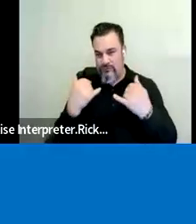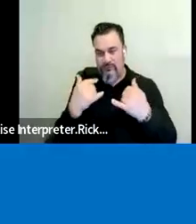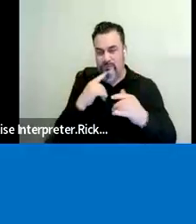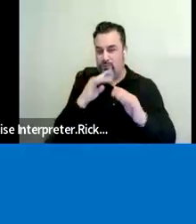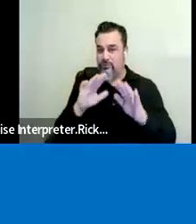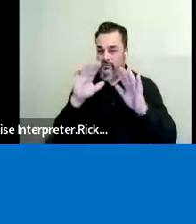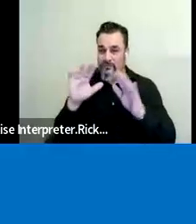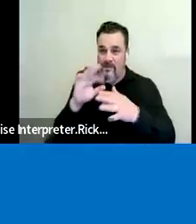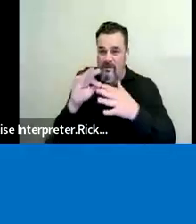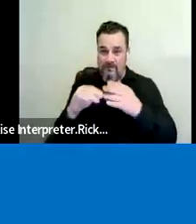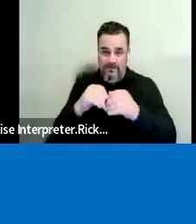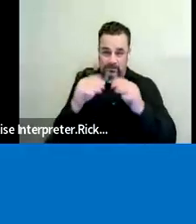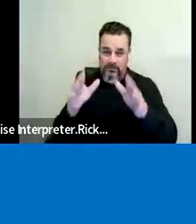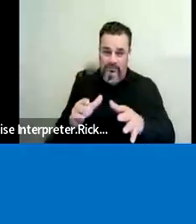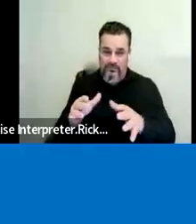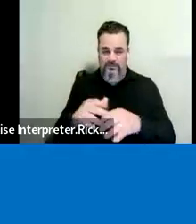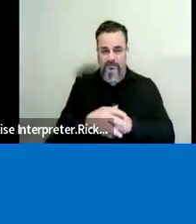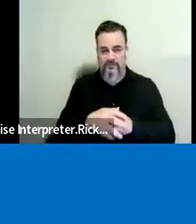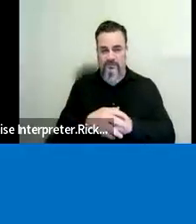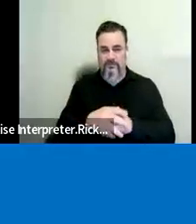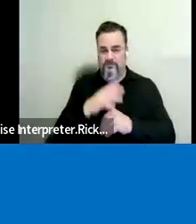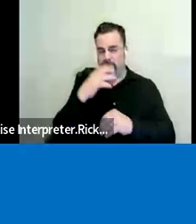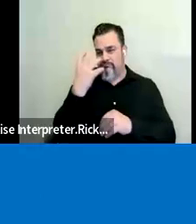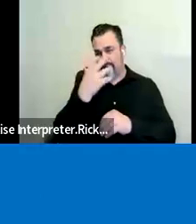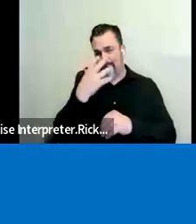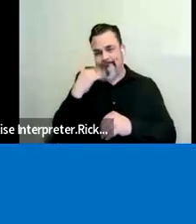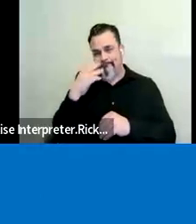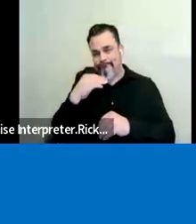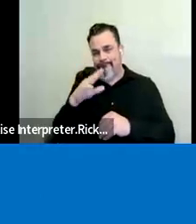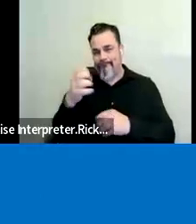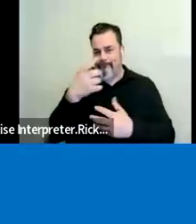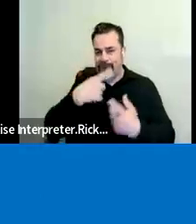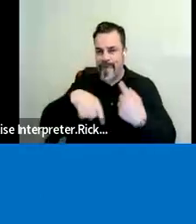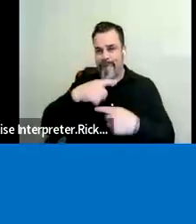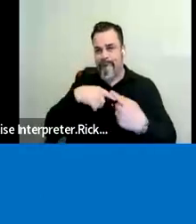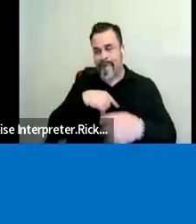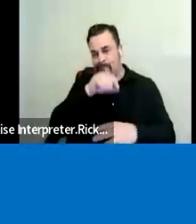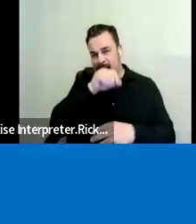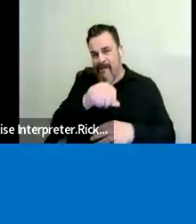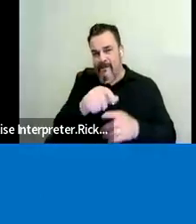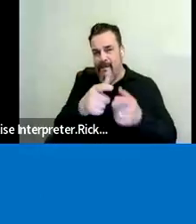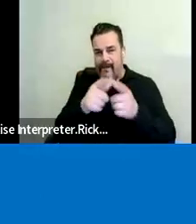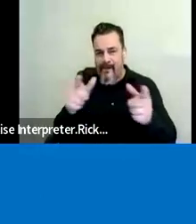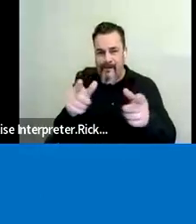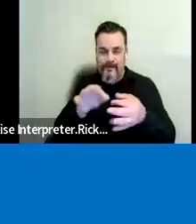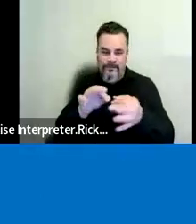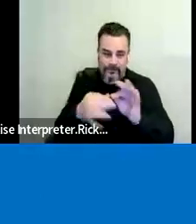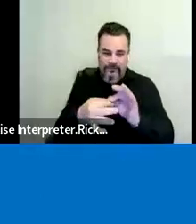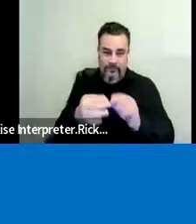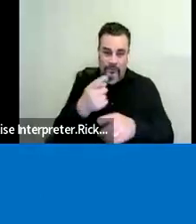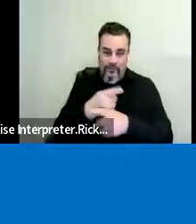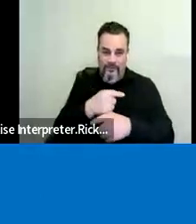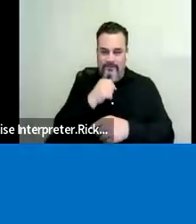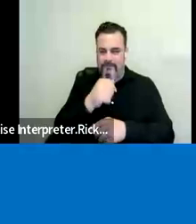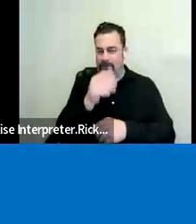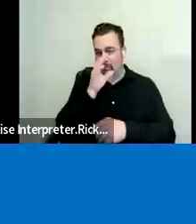option to have in person. It's an incredible experience to be around. I love it. It is language interpretation, right? This is not a